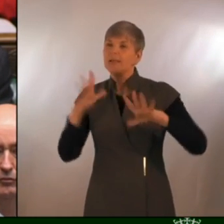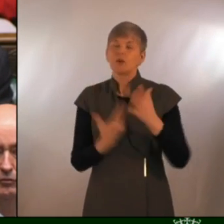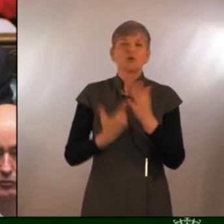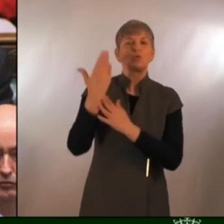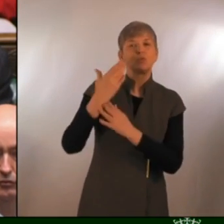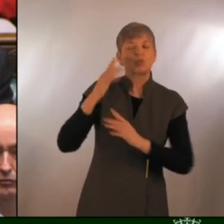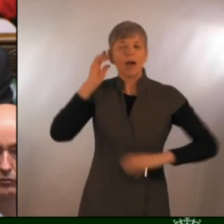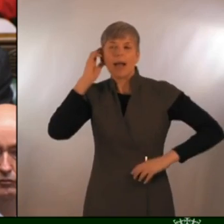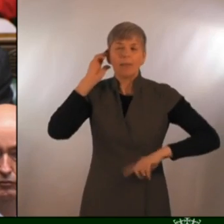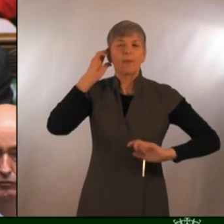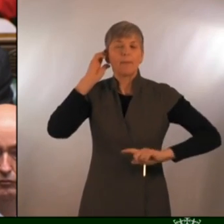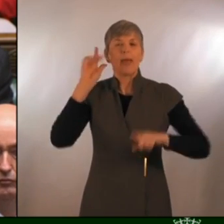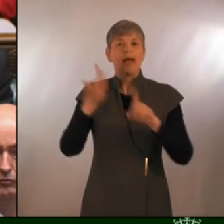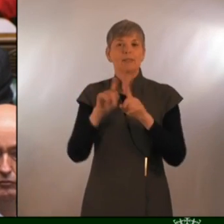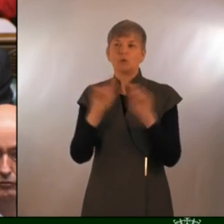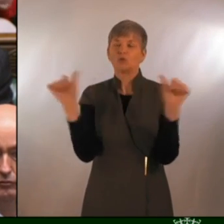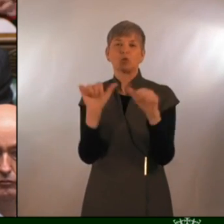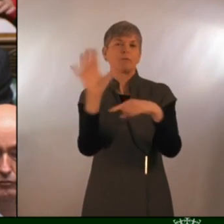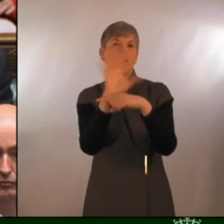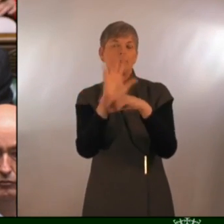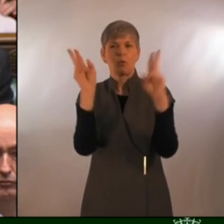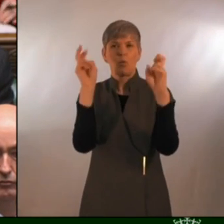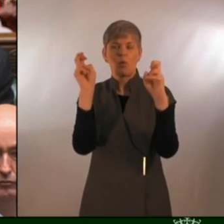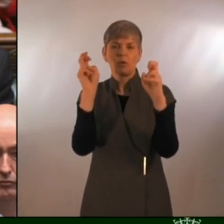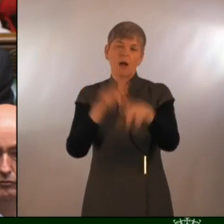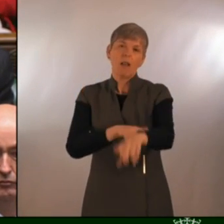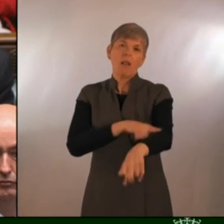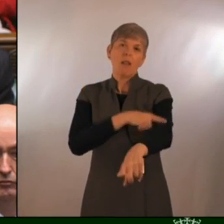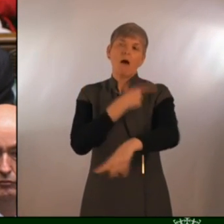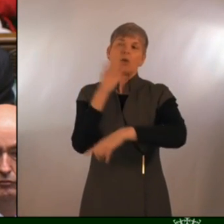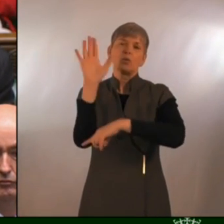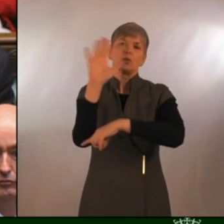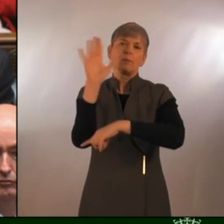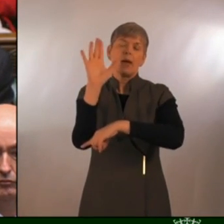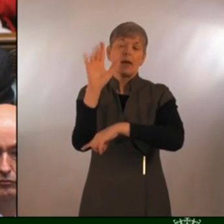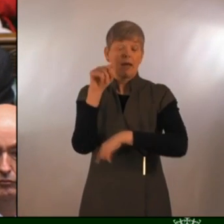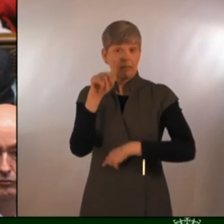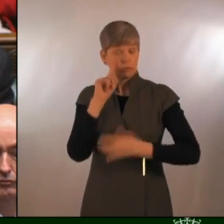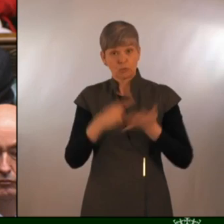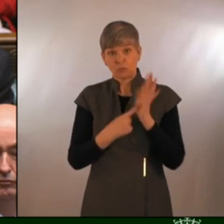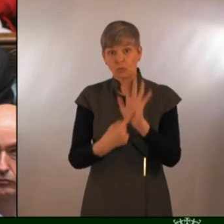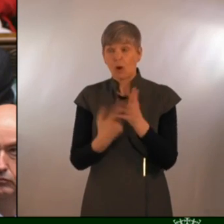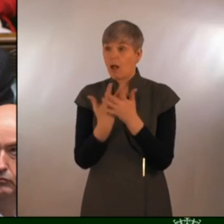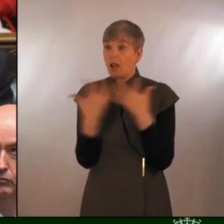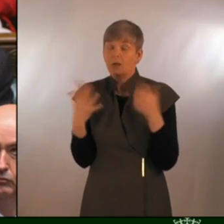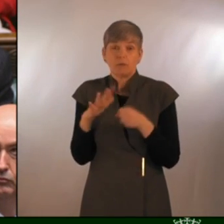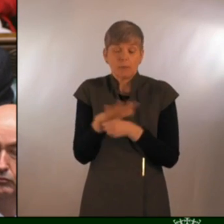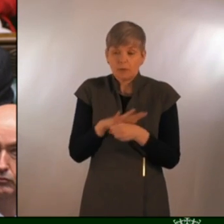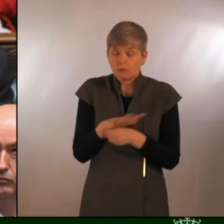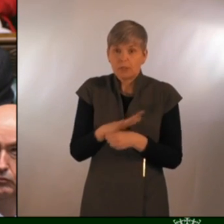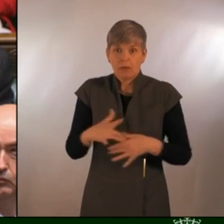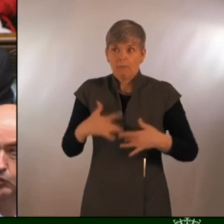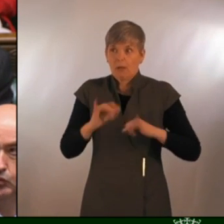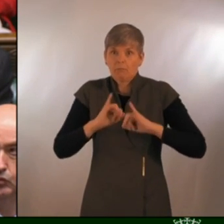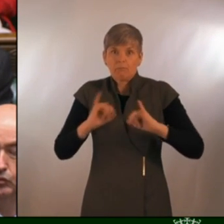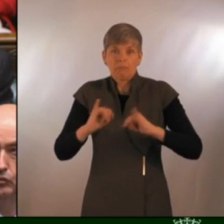The Long Goodbye, which powerfully expresses the heartbreak of many British minorities of feeling unwanted in Britain, where hate crime is rising